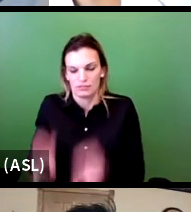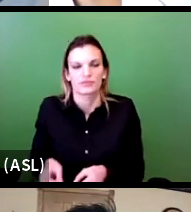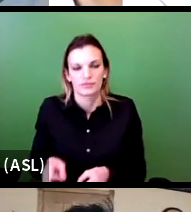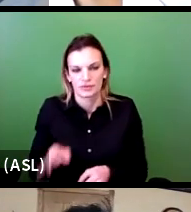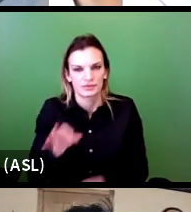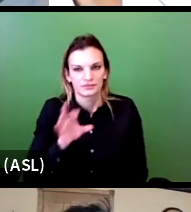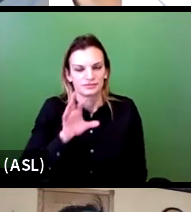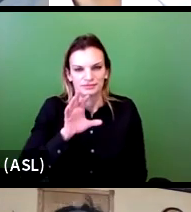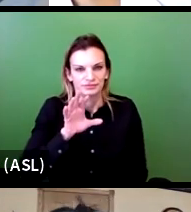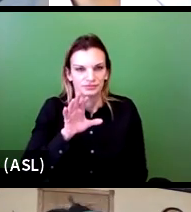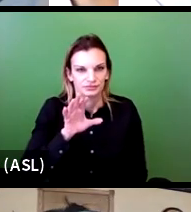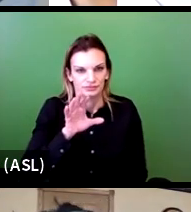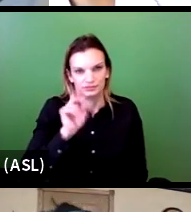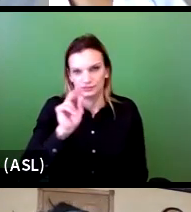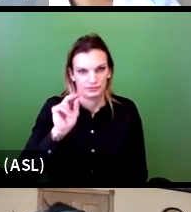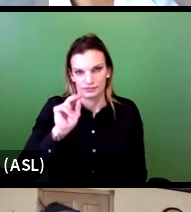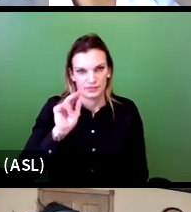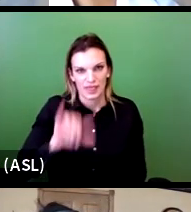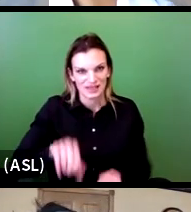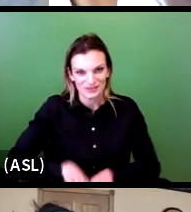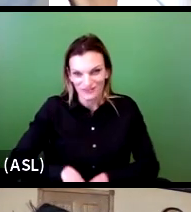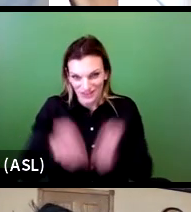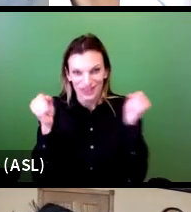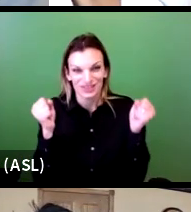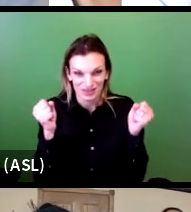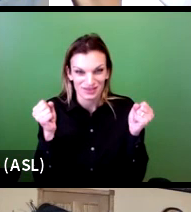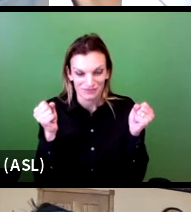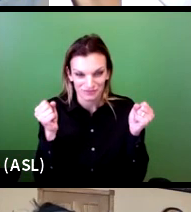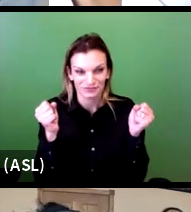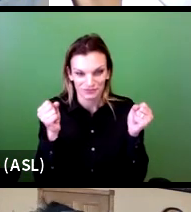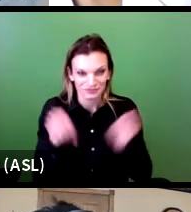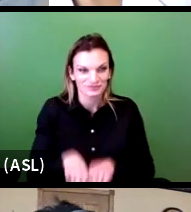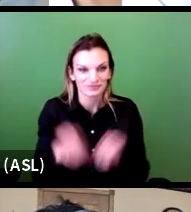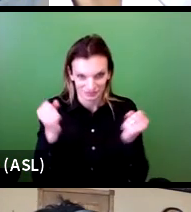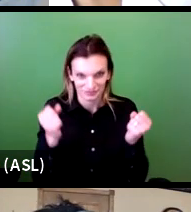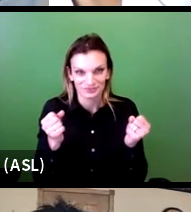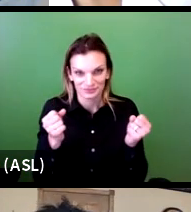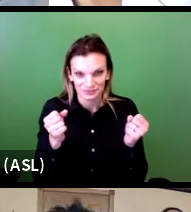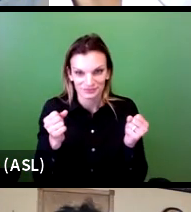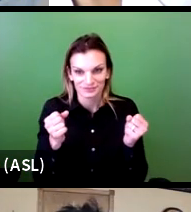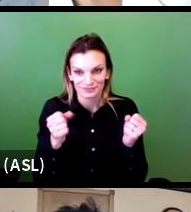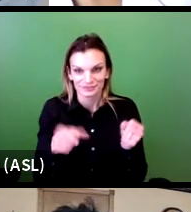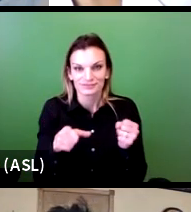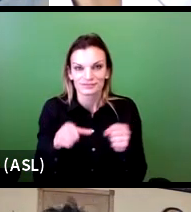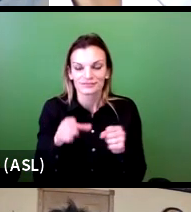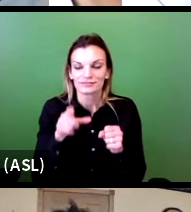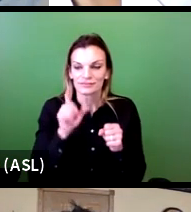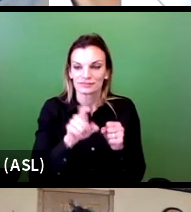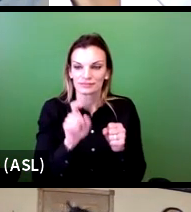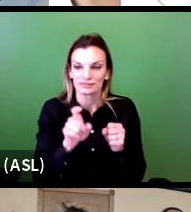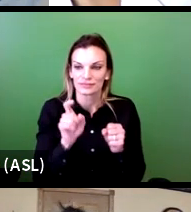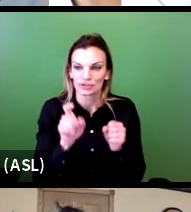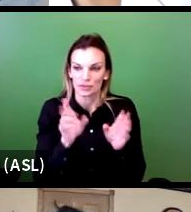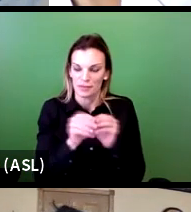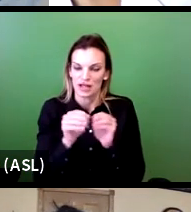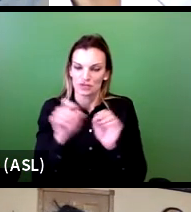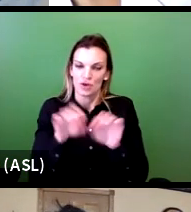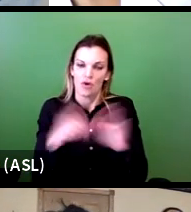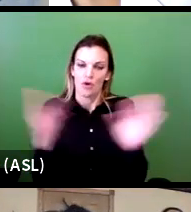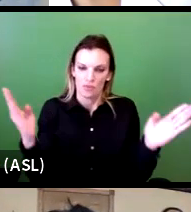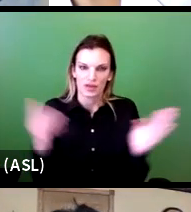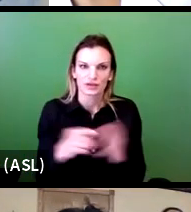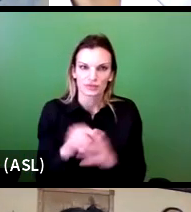could be in violation of the Open Meetings Act, though those committee meetings should be open, should be posted and should be